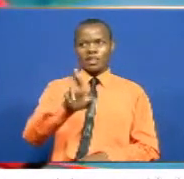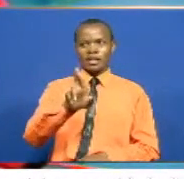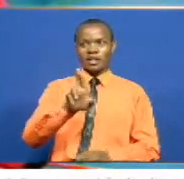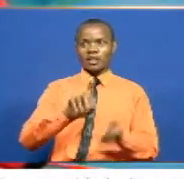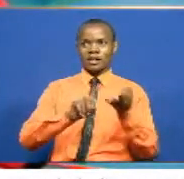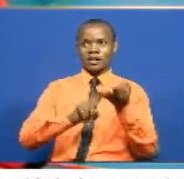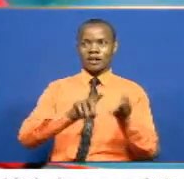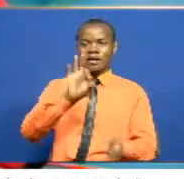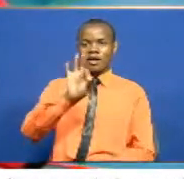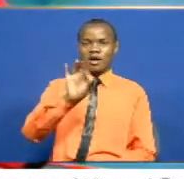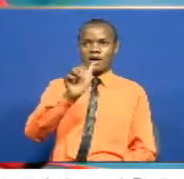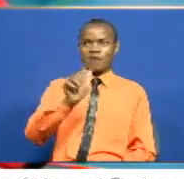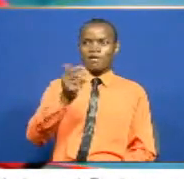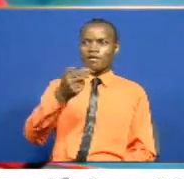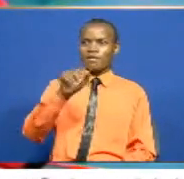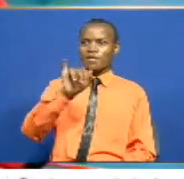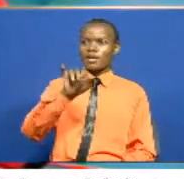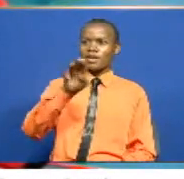Fahim.